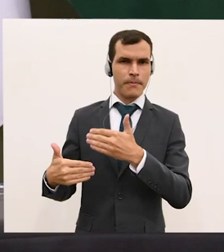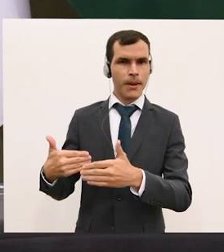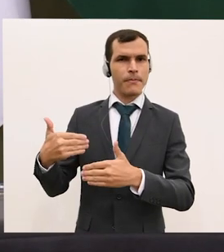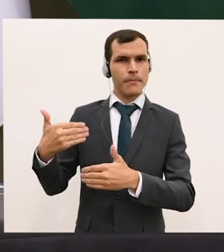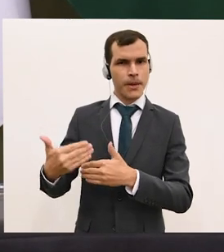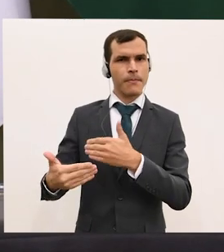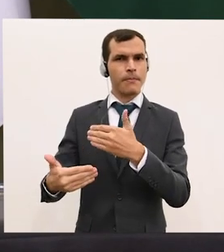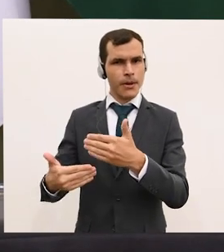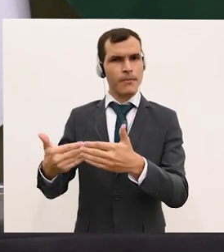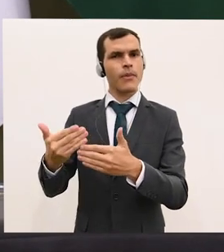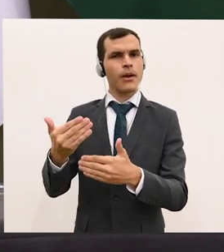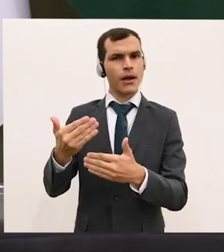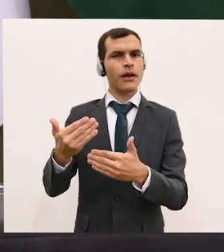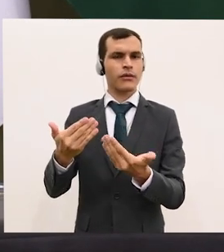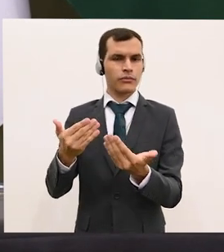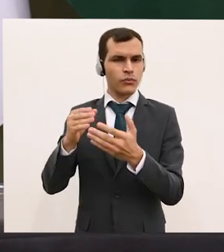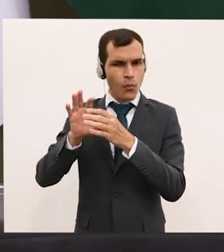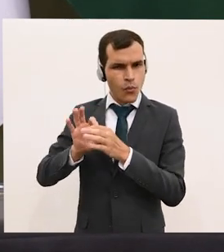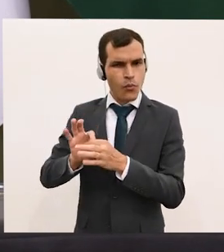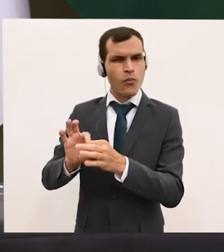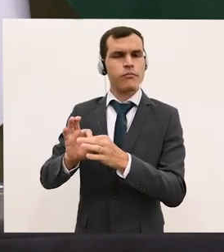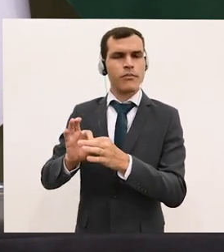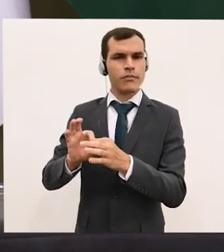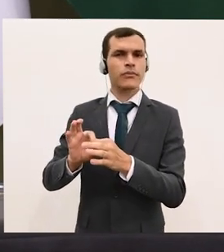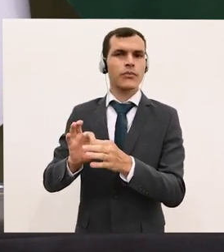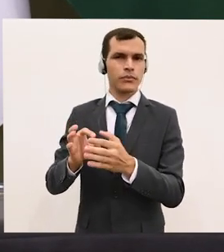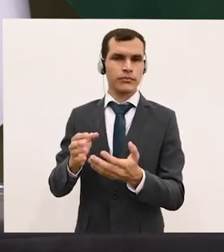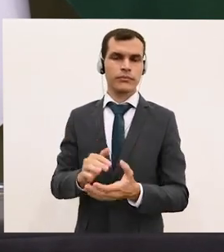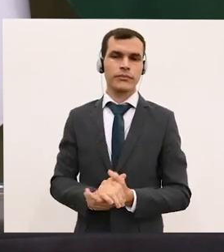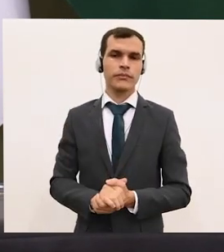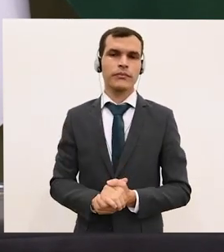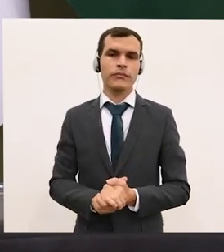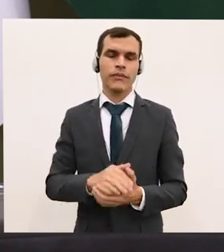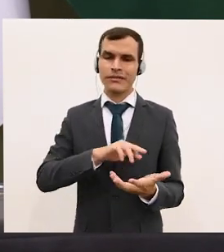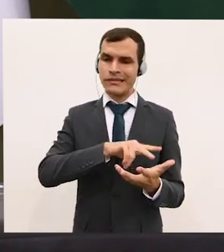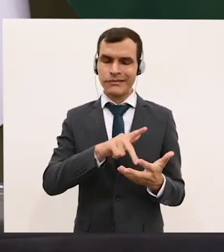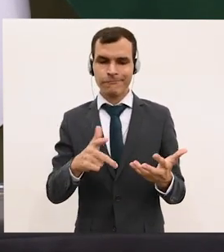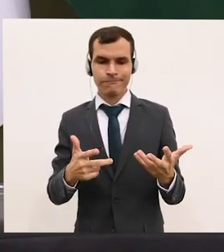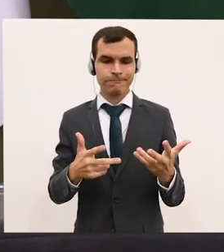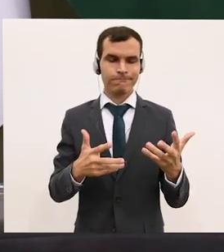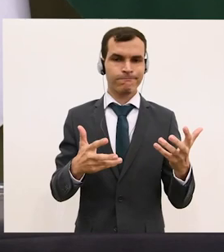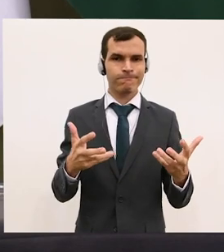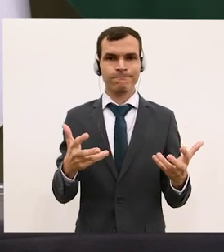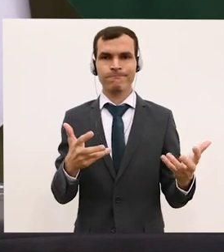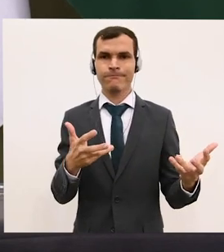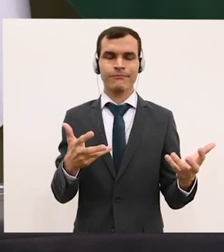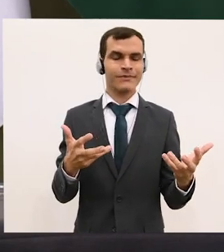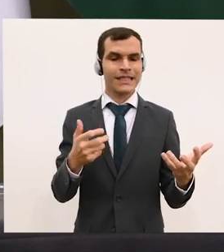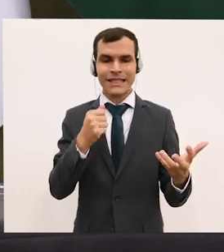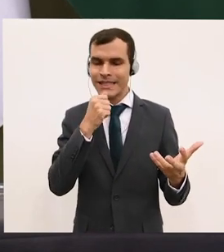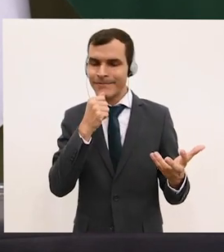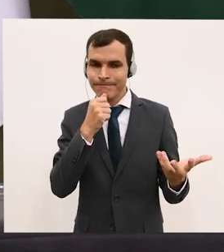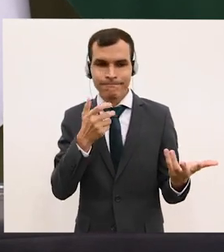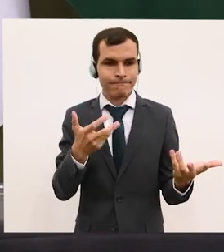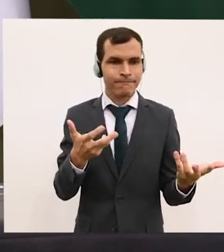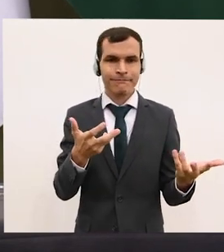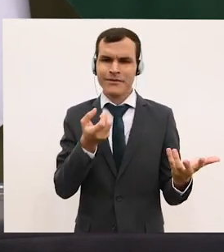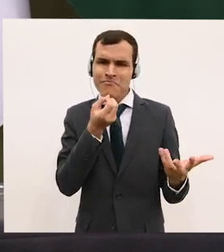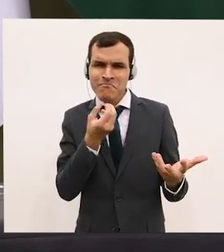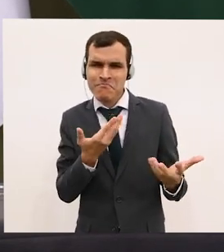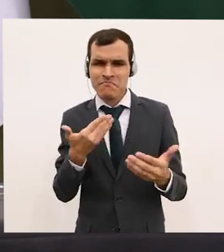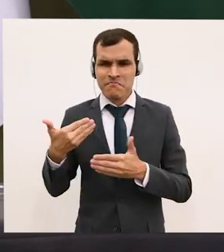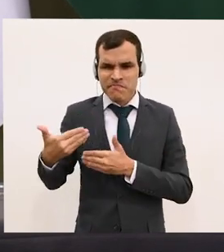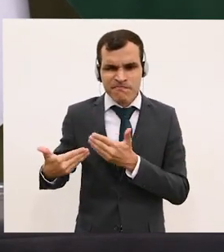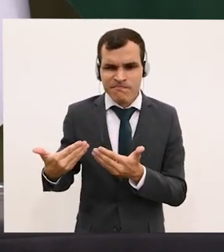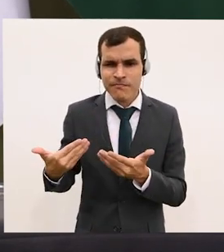the dispute settlement system, which has been not operating as well as it should. The appellate body is